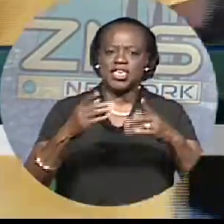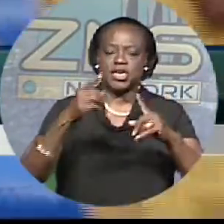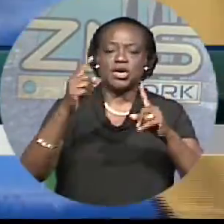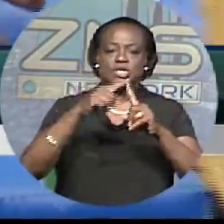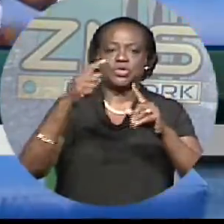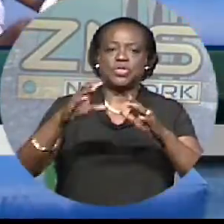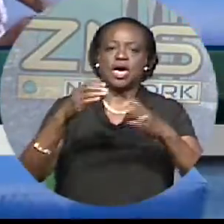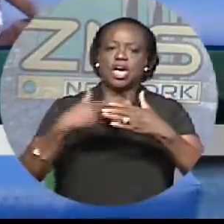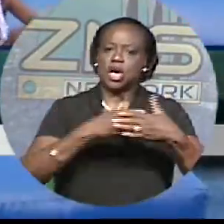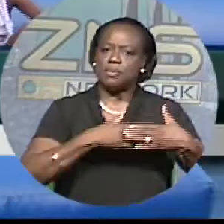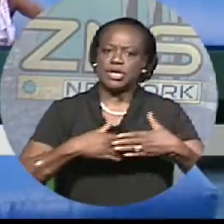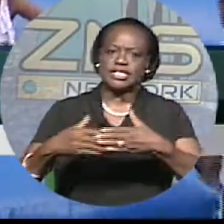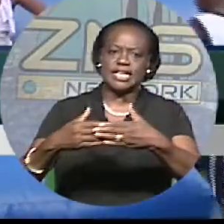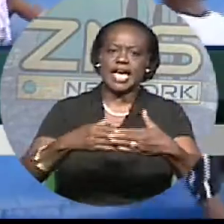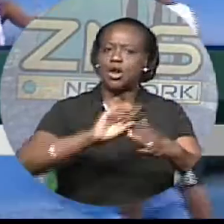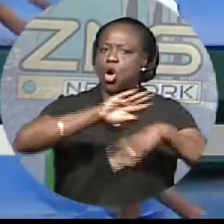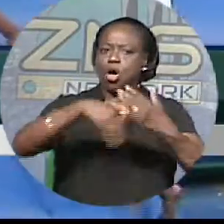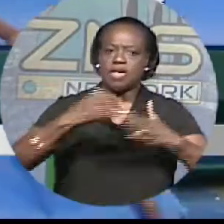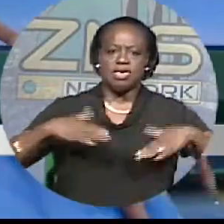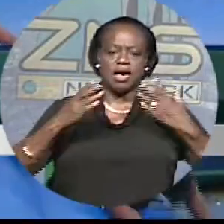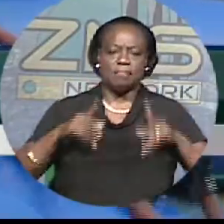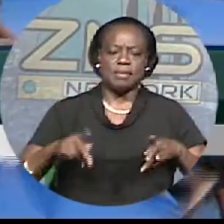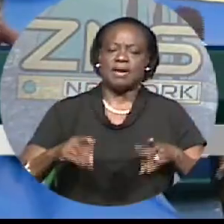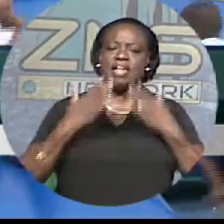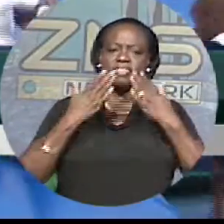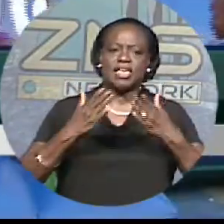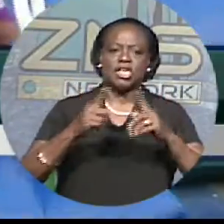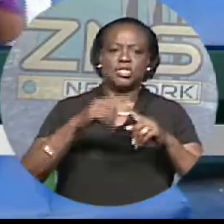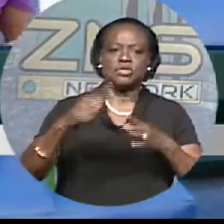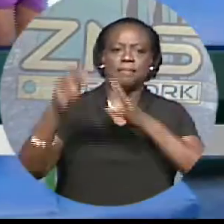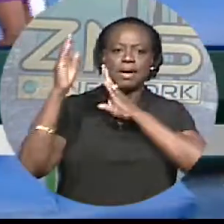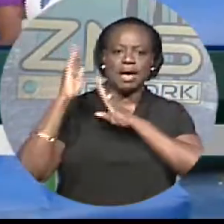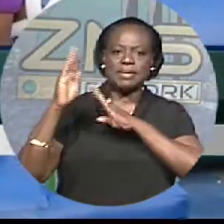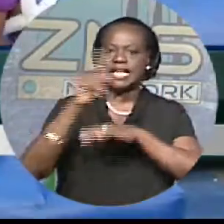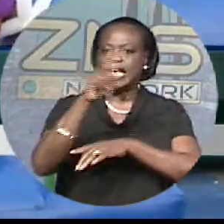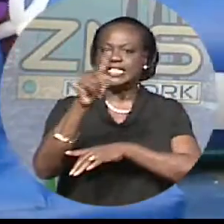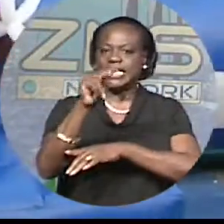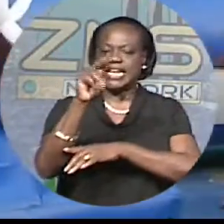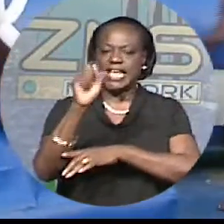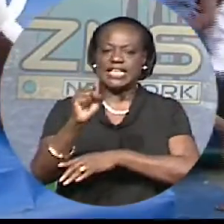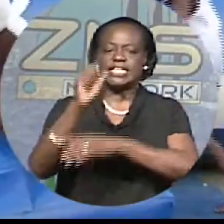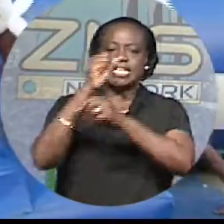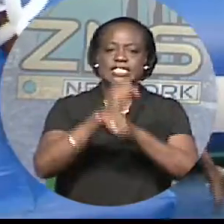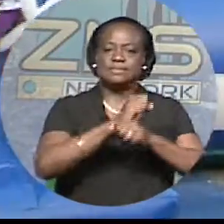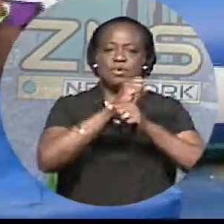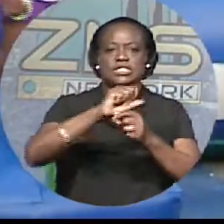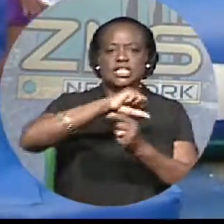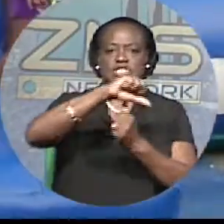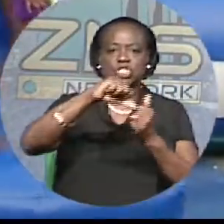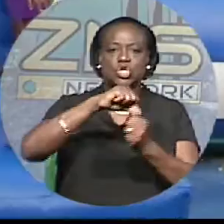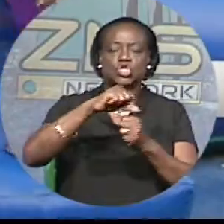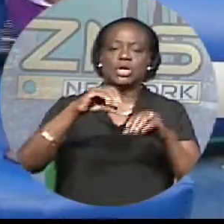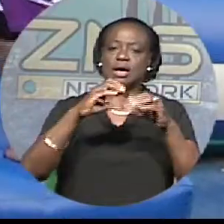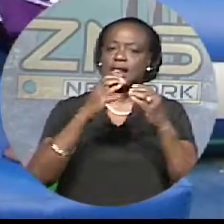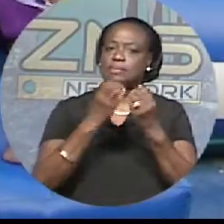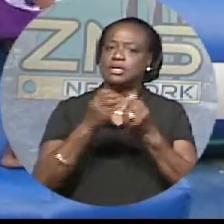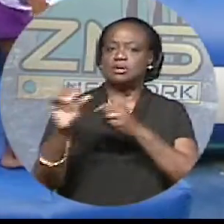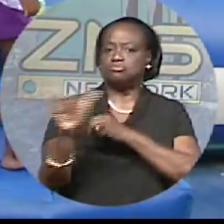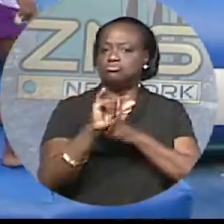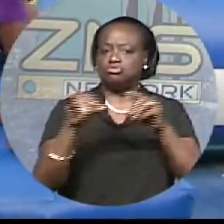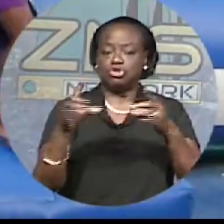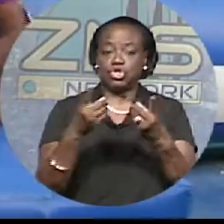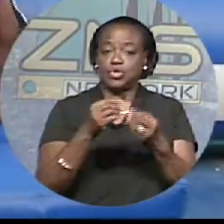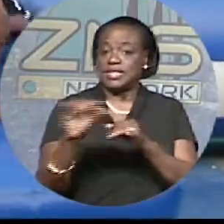young people, just a thank you to the Bahamas, because ZNS Sports and Social Club in Freeport is expected to do something